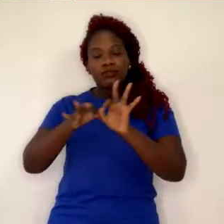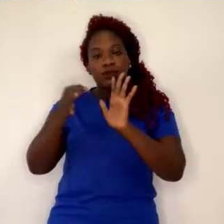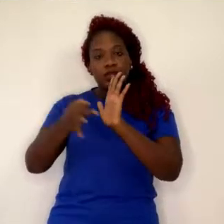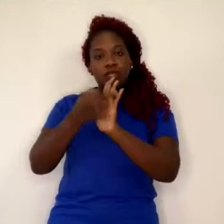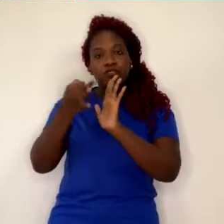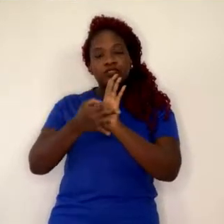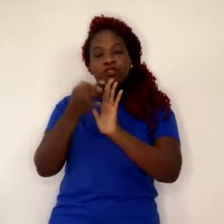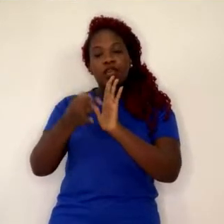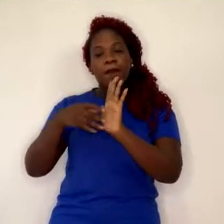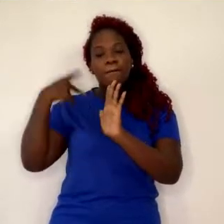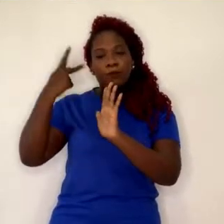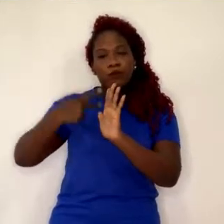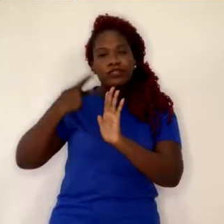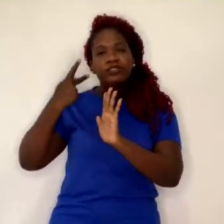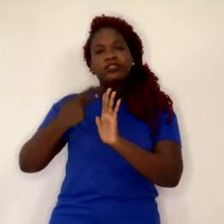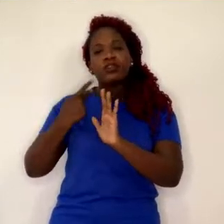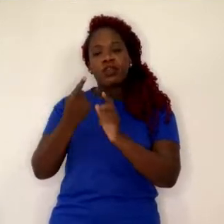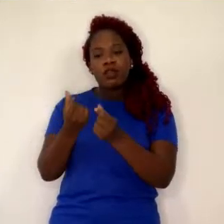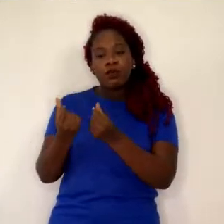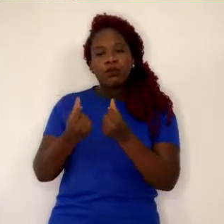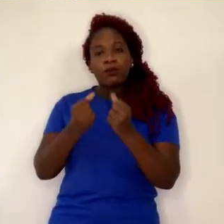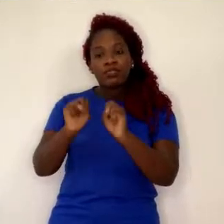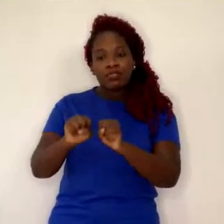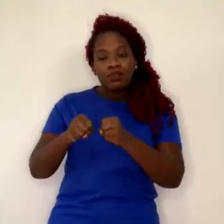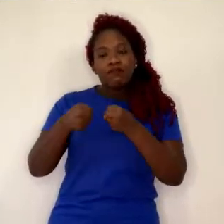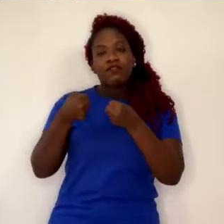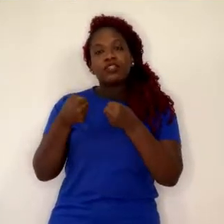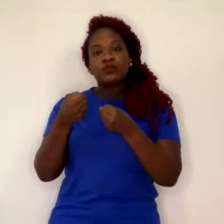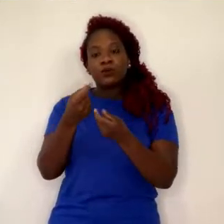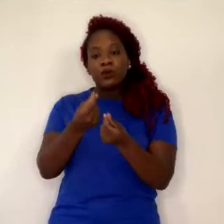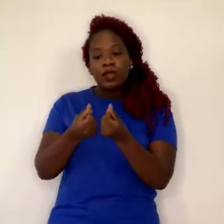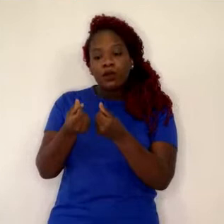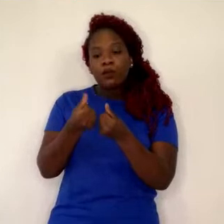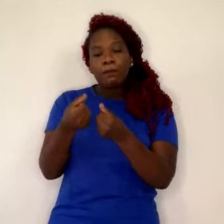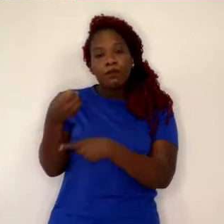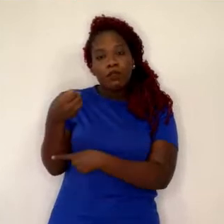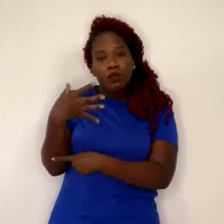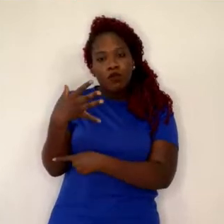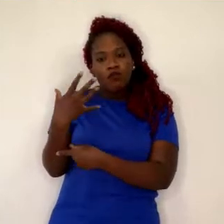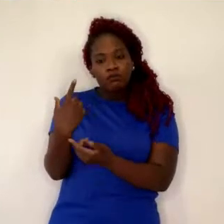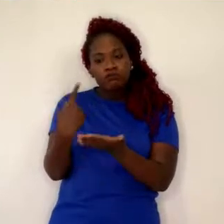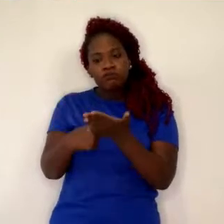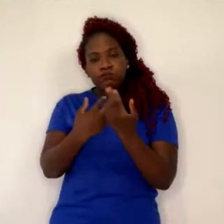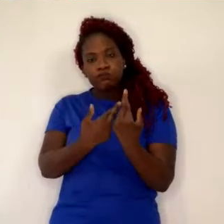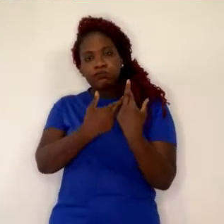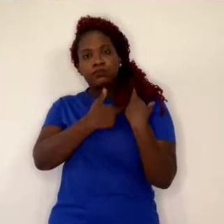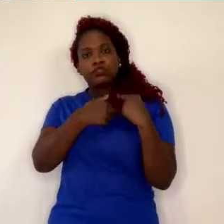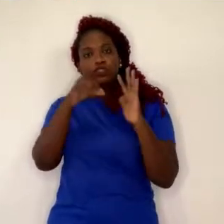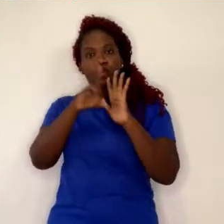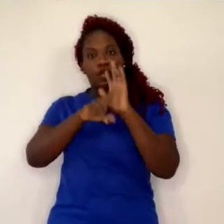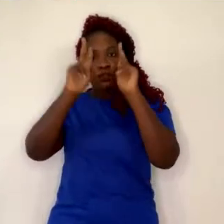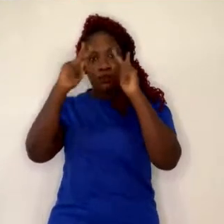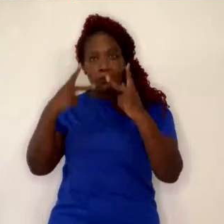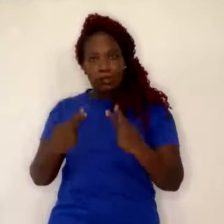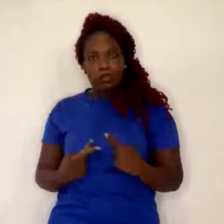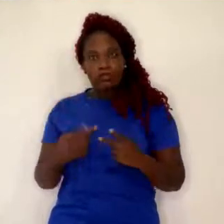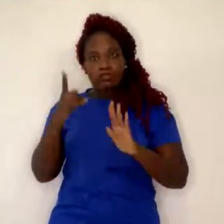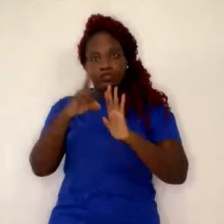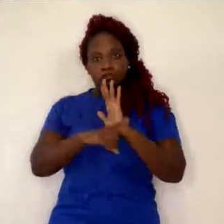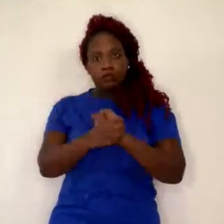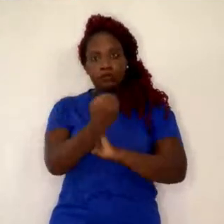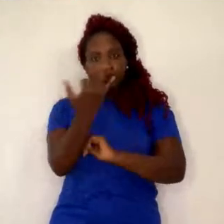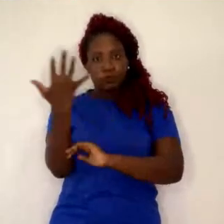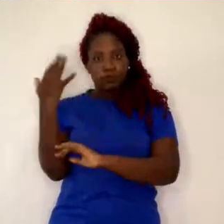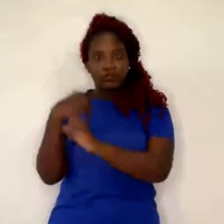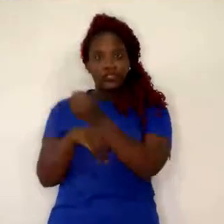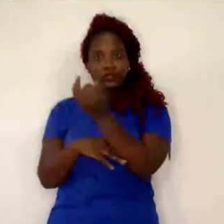a critical articulation of public policies for economy that defends a new economy that is committed with human rights